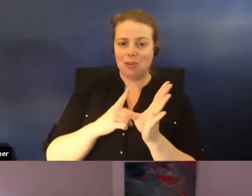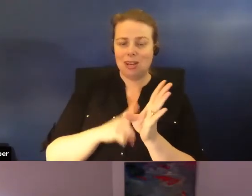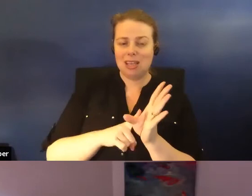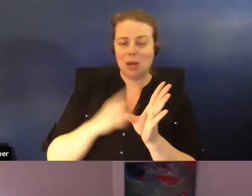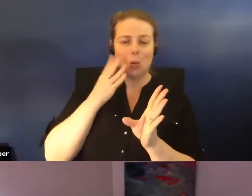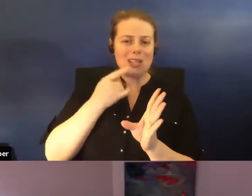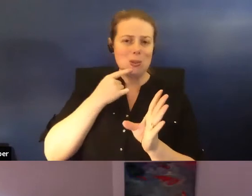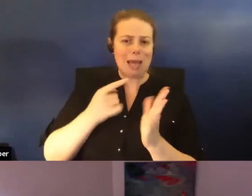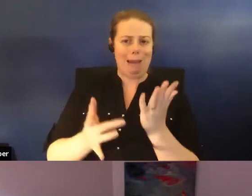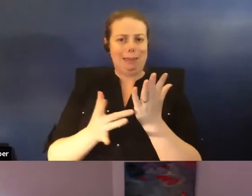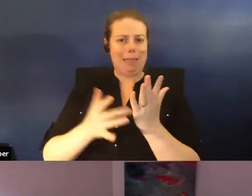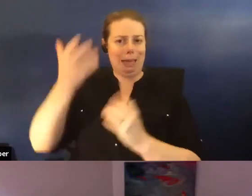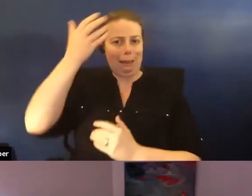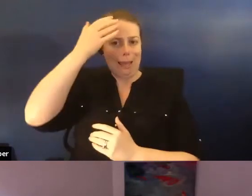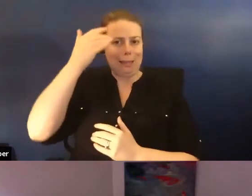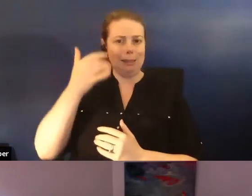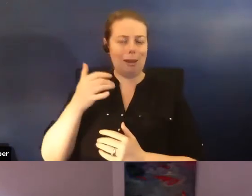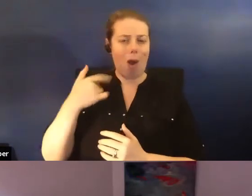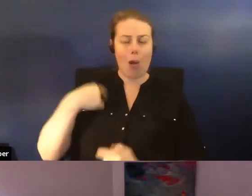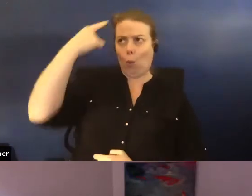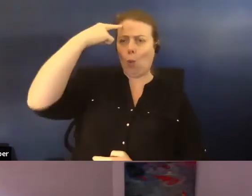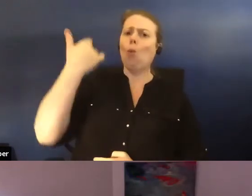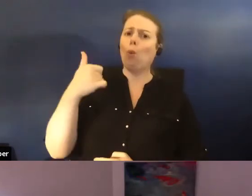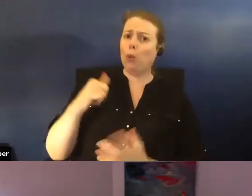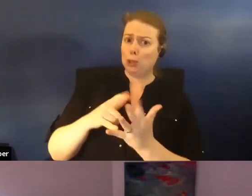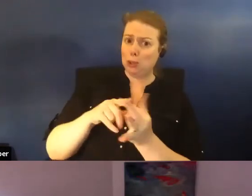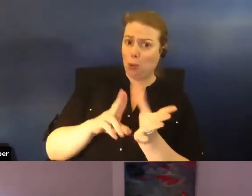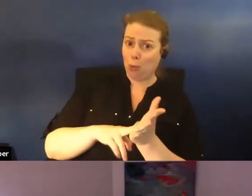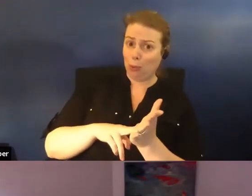maybe that's a perfect segue over to you, Sean.